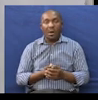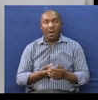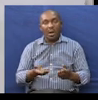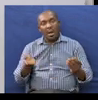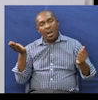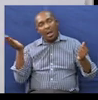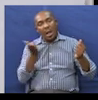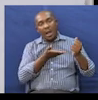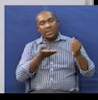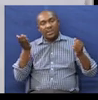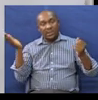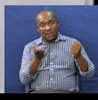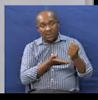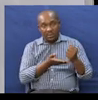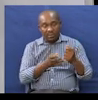hoes,